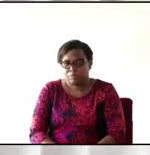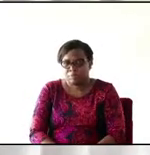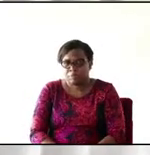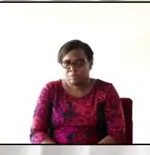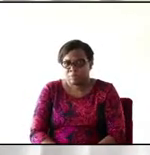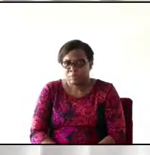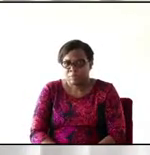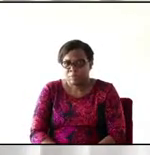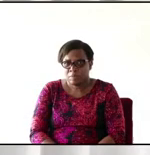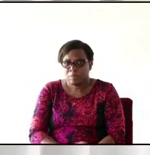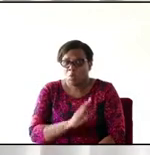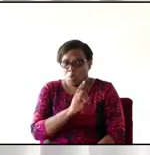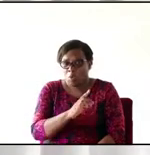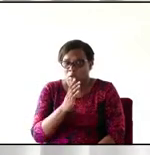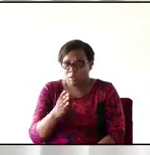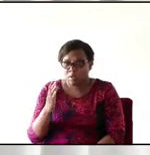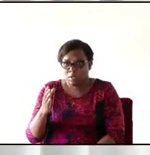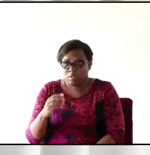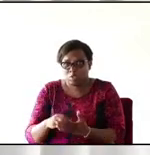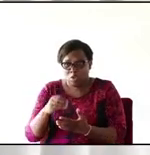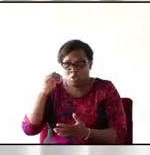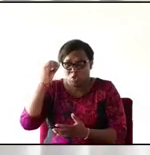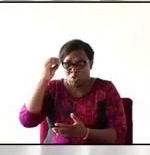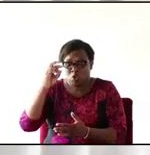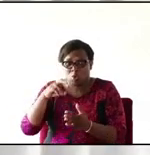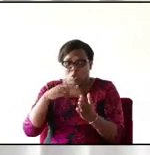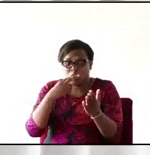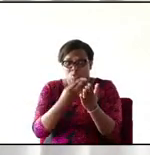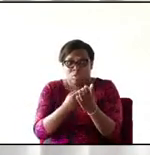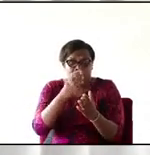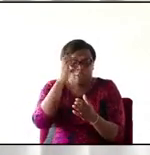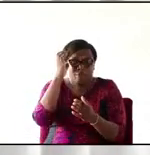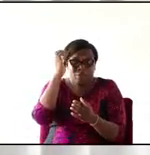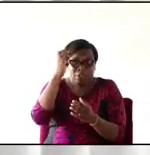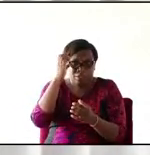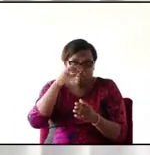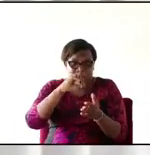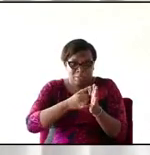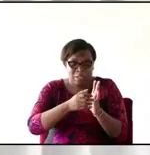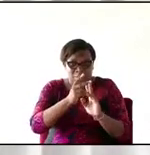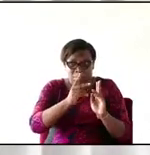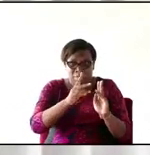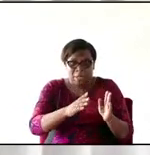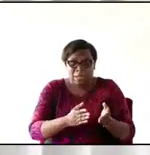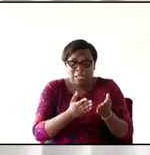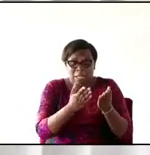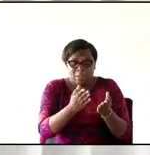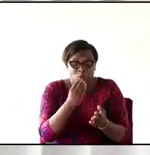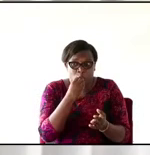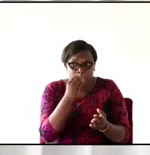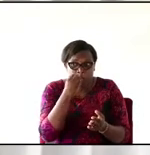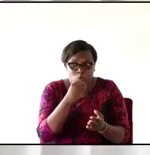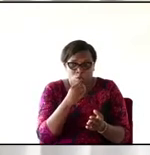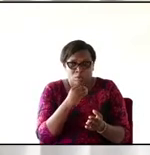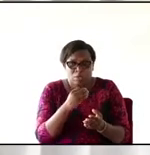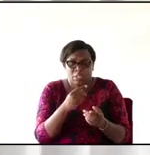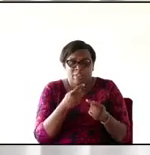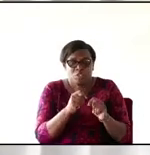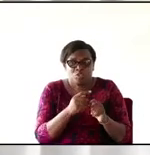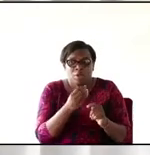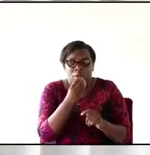But one of the things you learn is that when you get out there to minister to these people and they place it before you, at least try